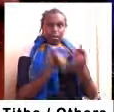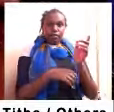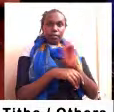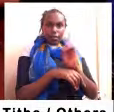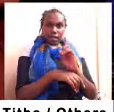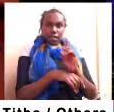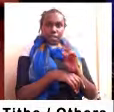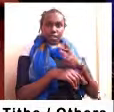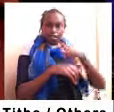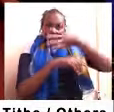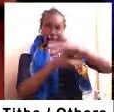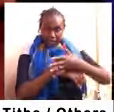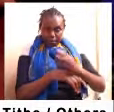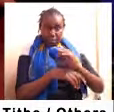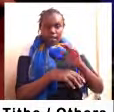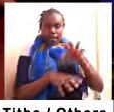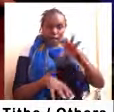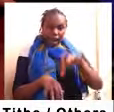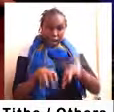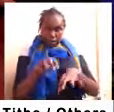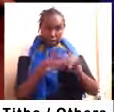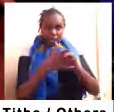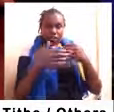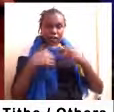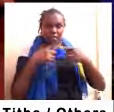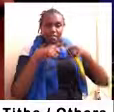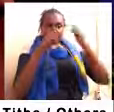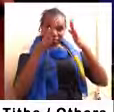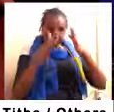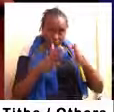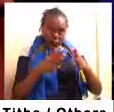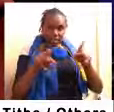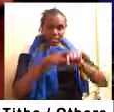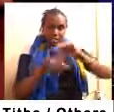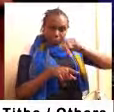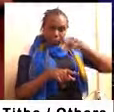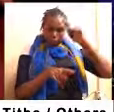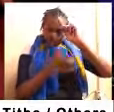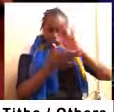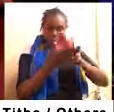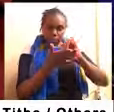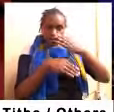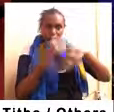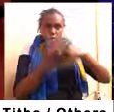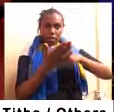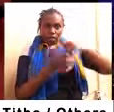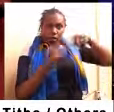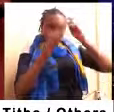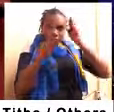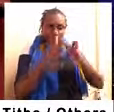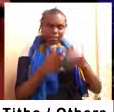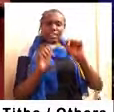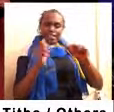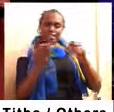beast already, and we have the victory. And we believe we are more than conquerors. Despite the challenges that will face